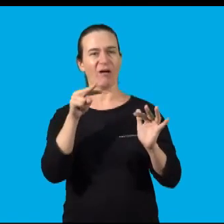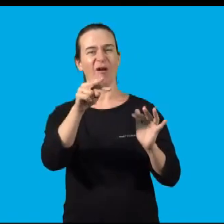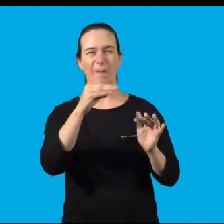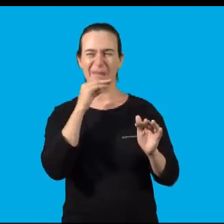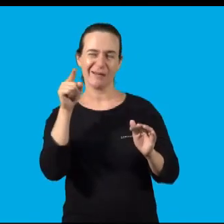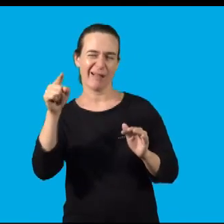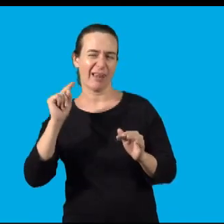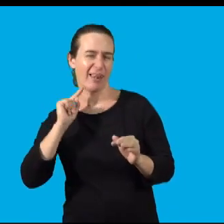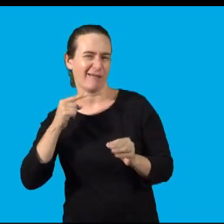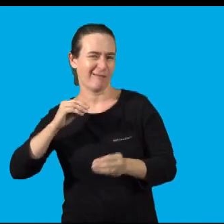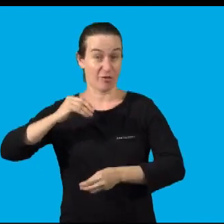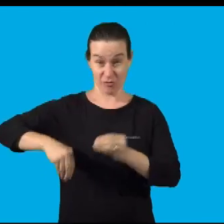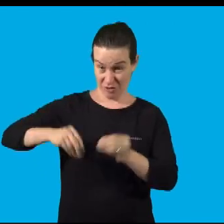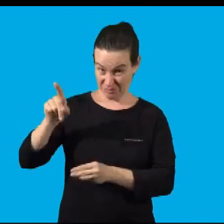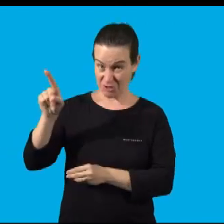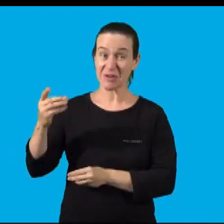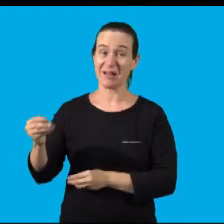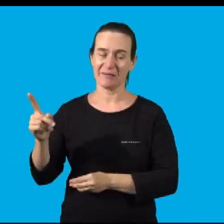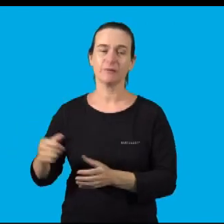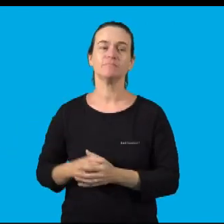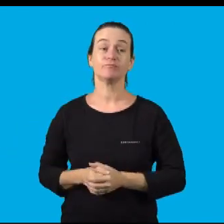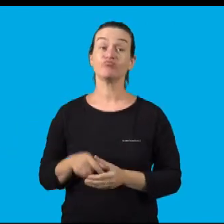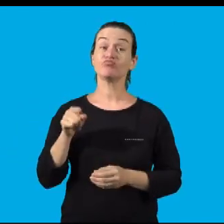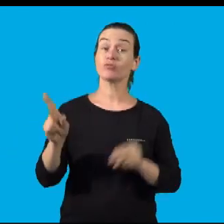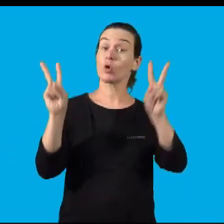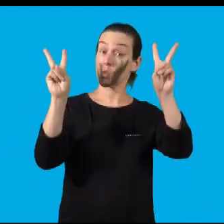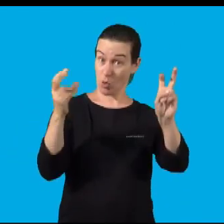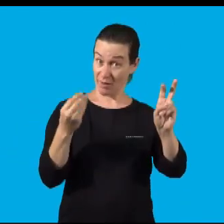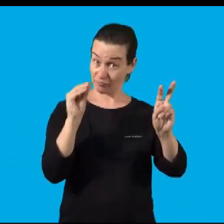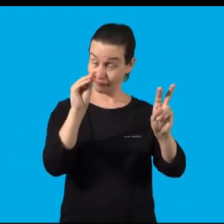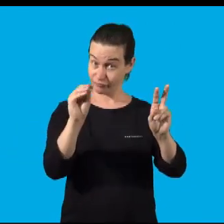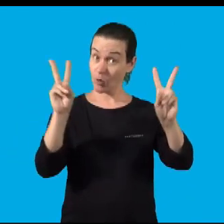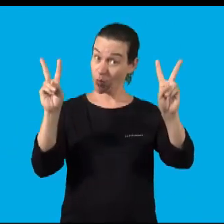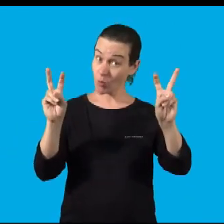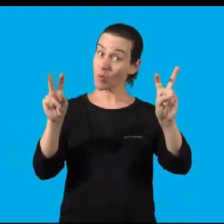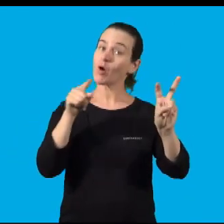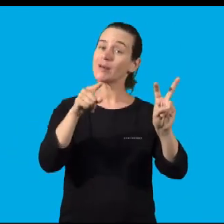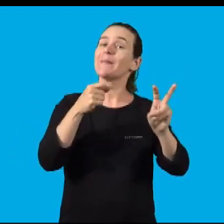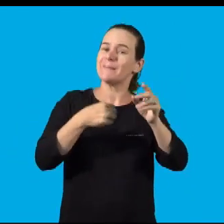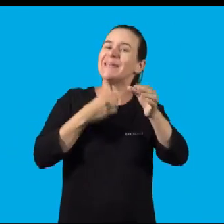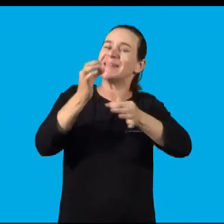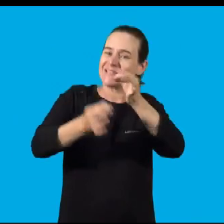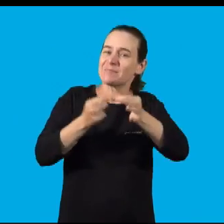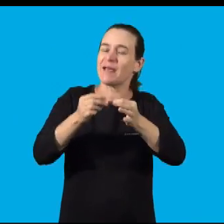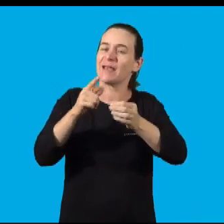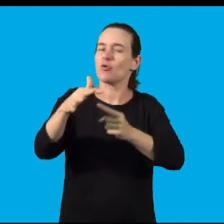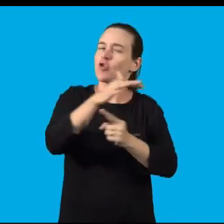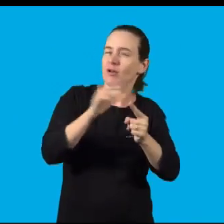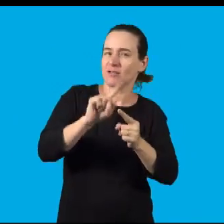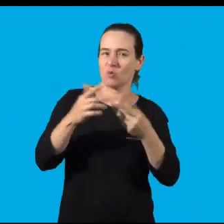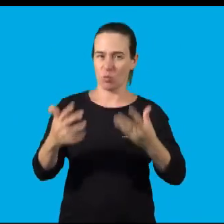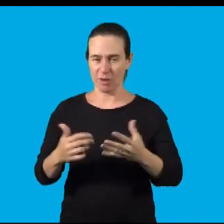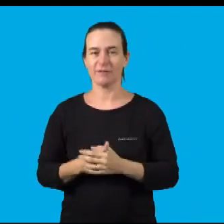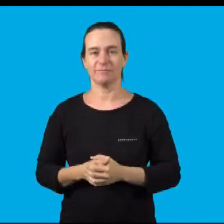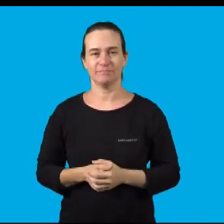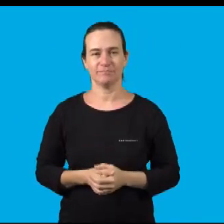the corruption in Denmark. So, here's my quote, and here I've contextualized the quote, and